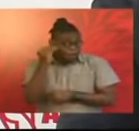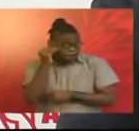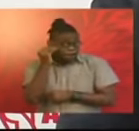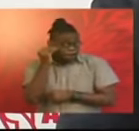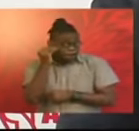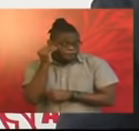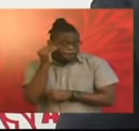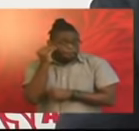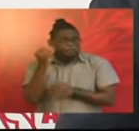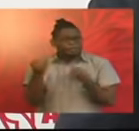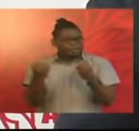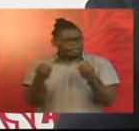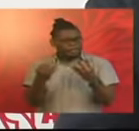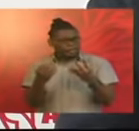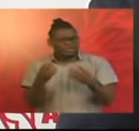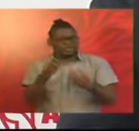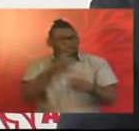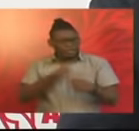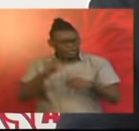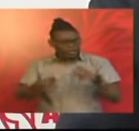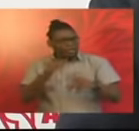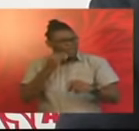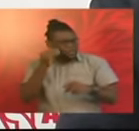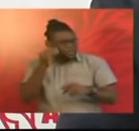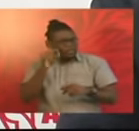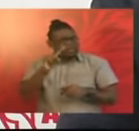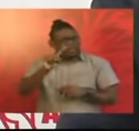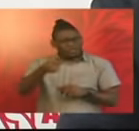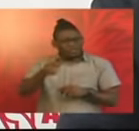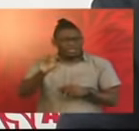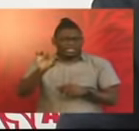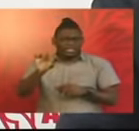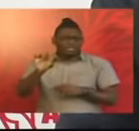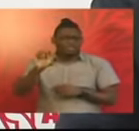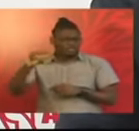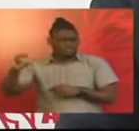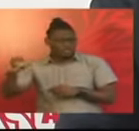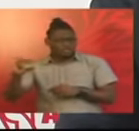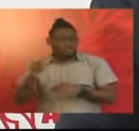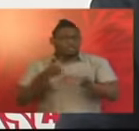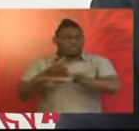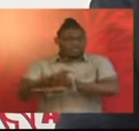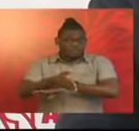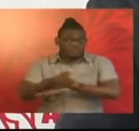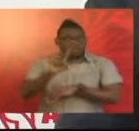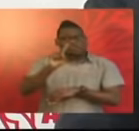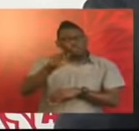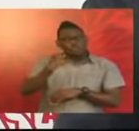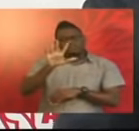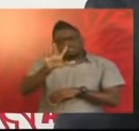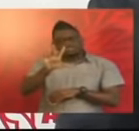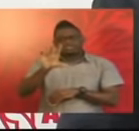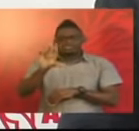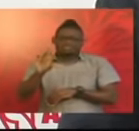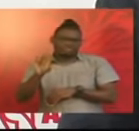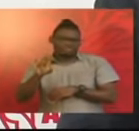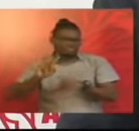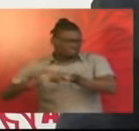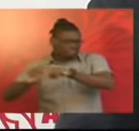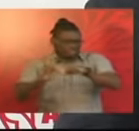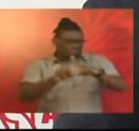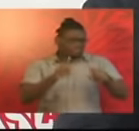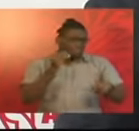1,085 persons at approximately 57 homes, which represents basically about